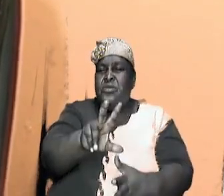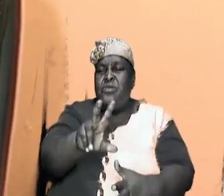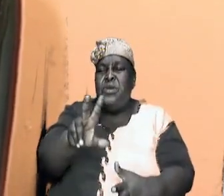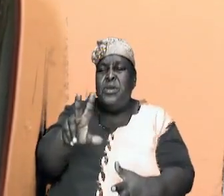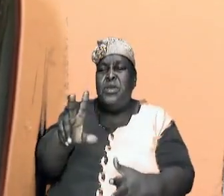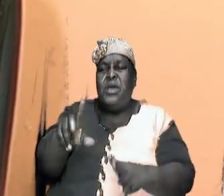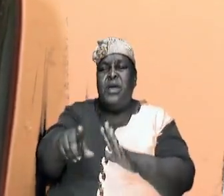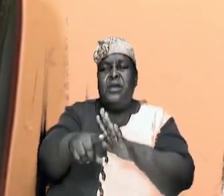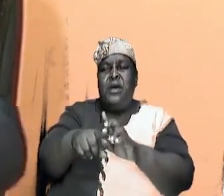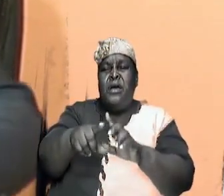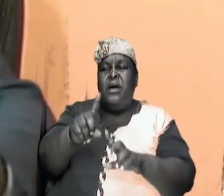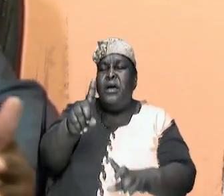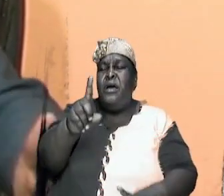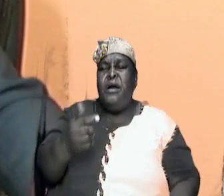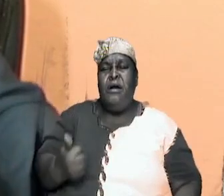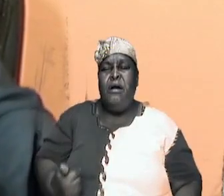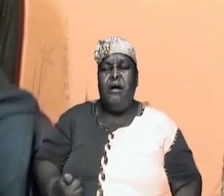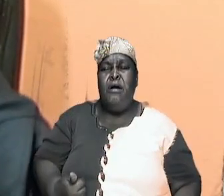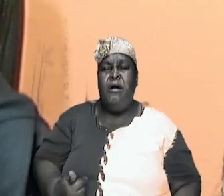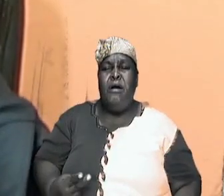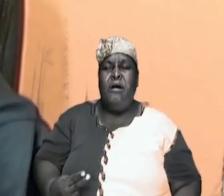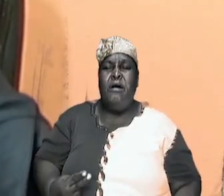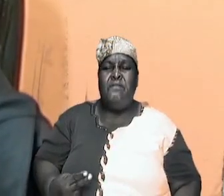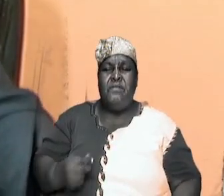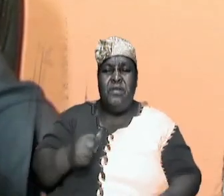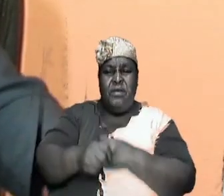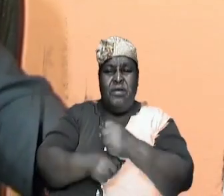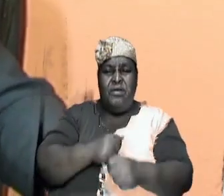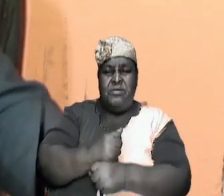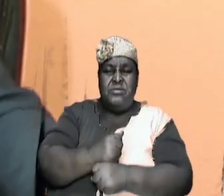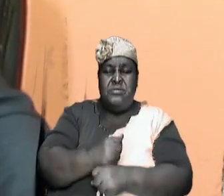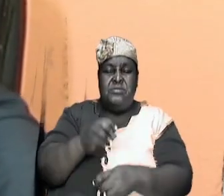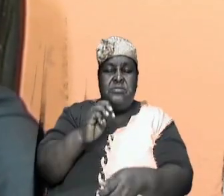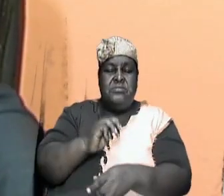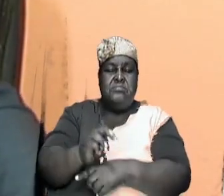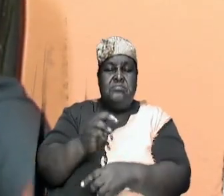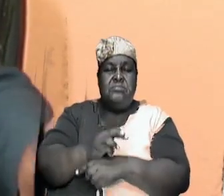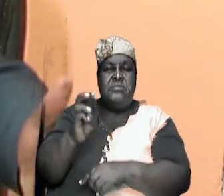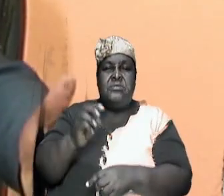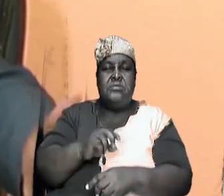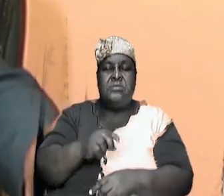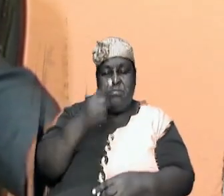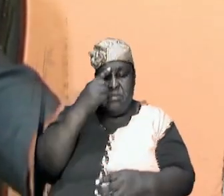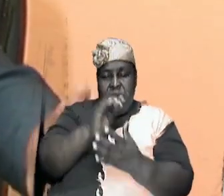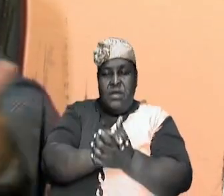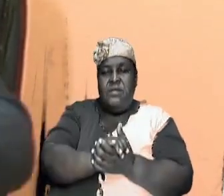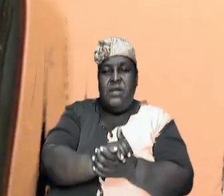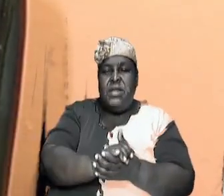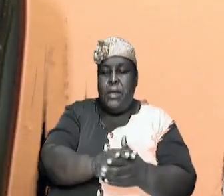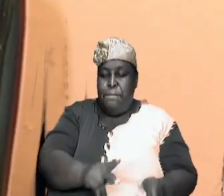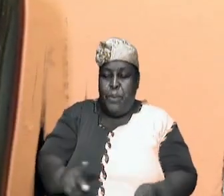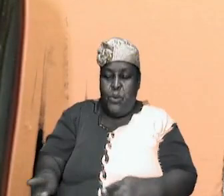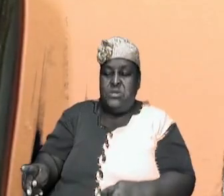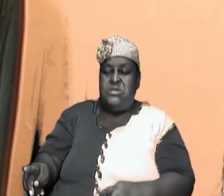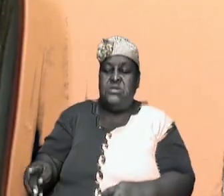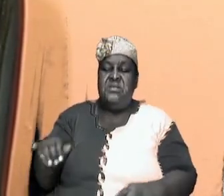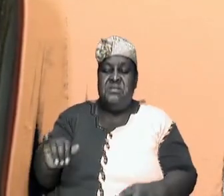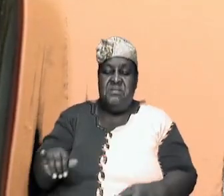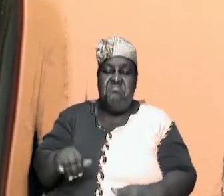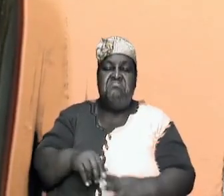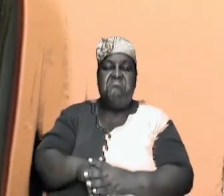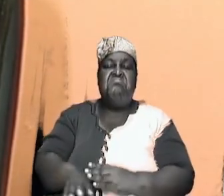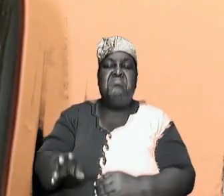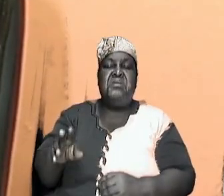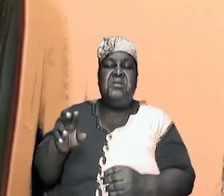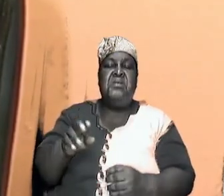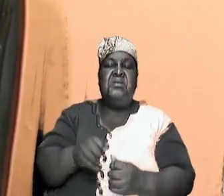ministry. Not just that, but I believe he dropped that in there to let us know that, you know, it wasn't just the last